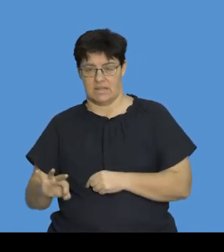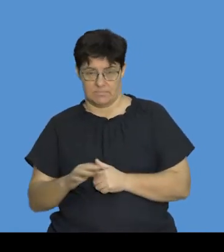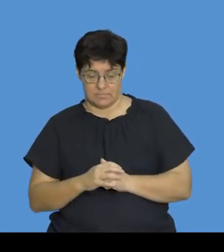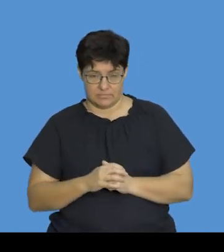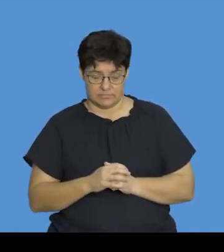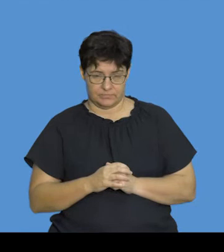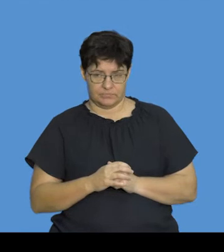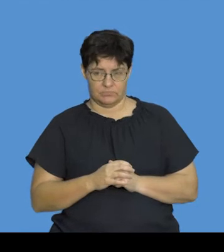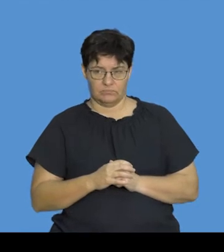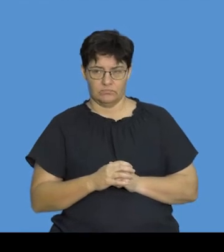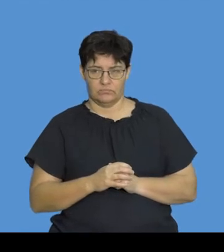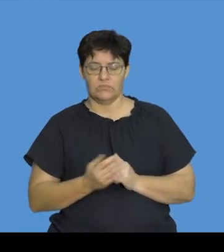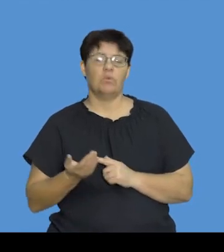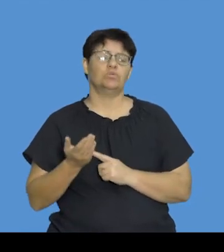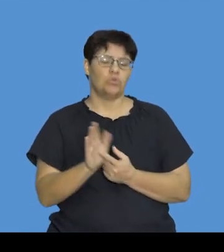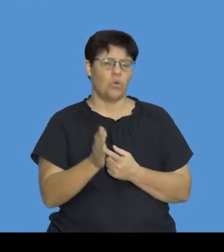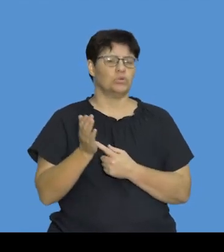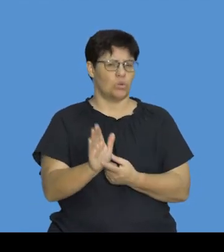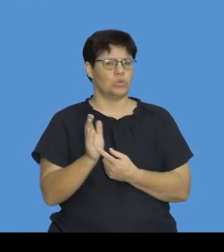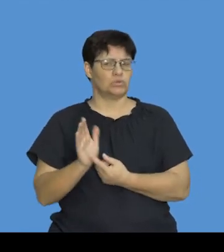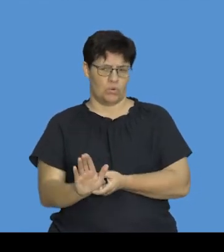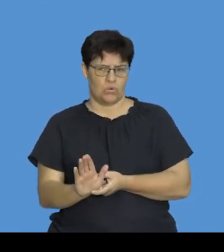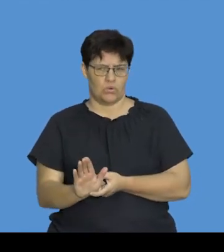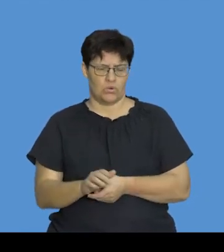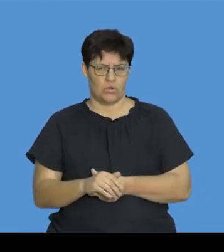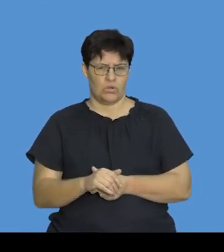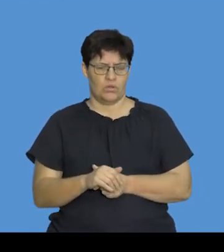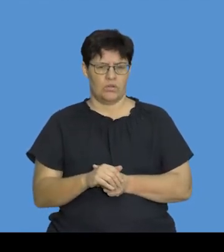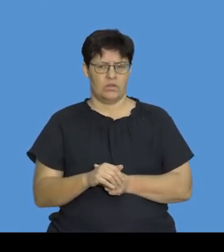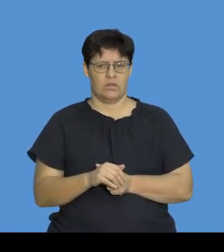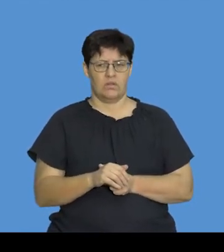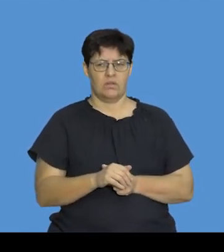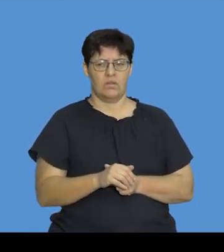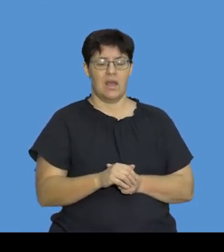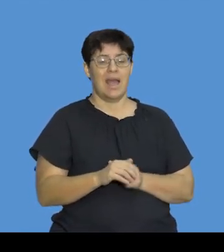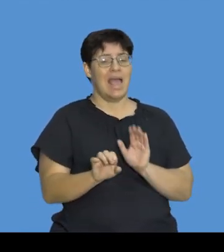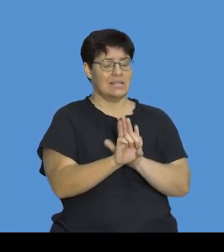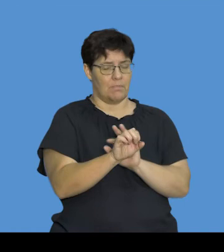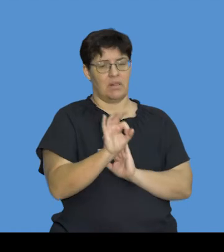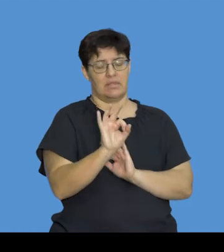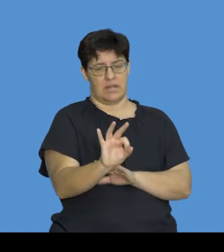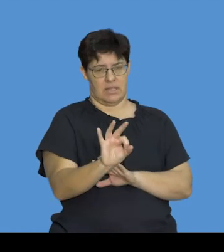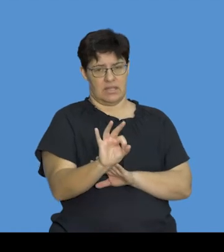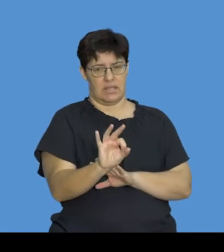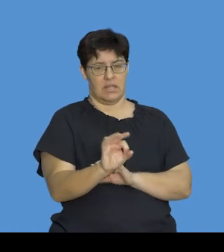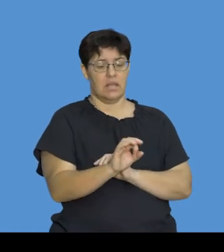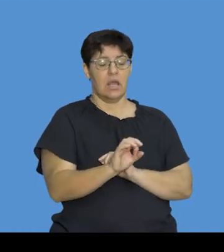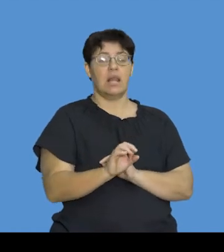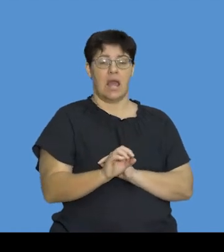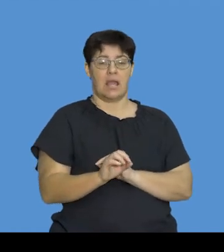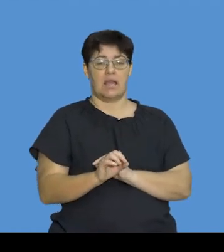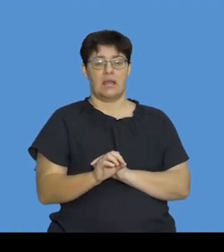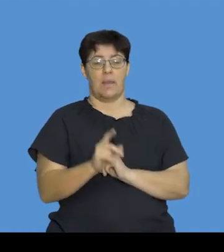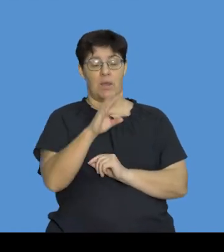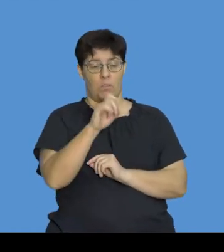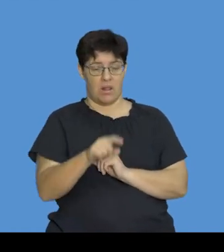trinomial. So far I've showed you, I've shown you three examples of multiplying two binomials.